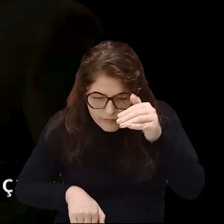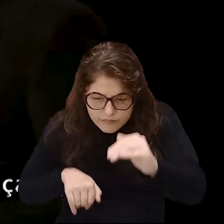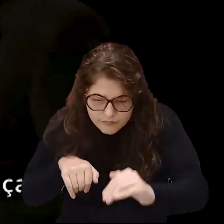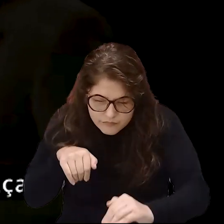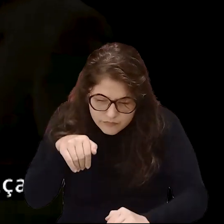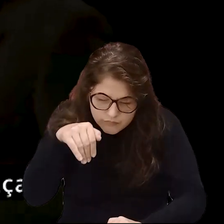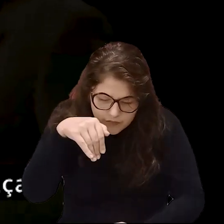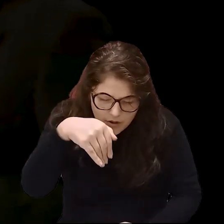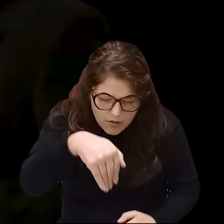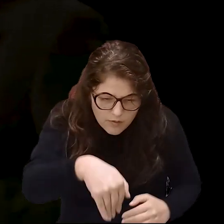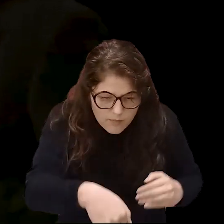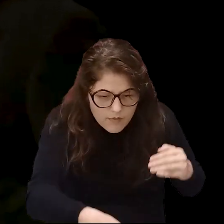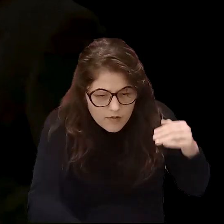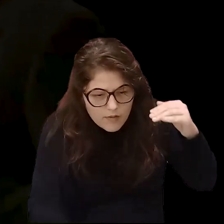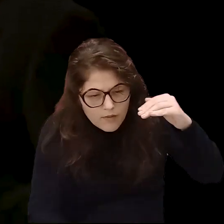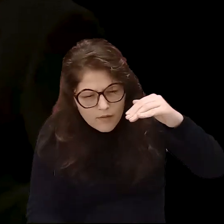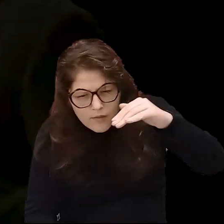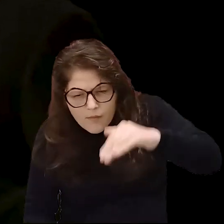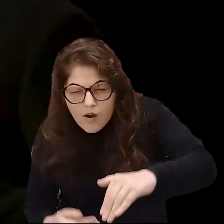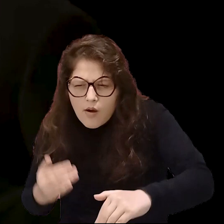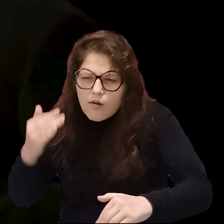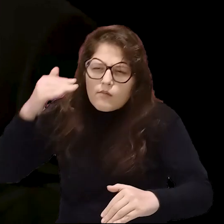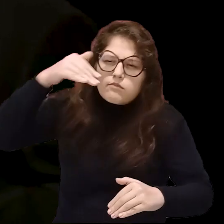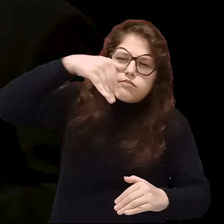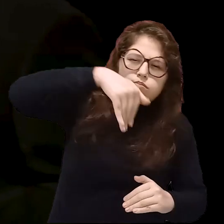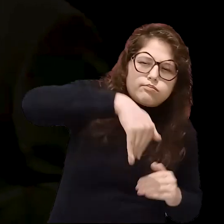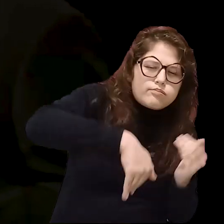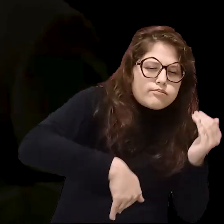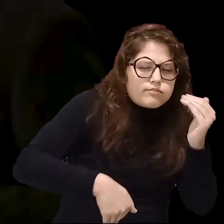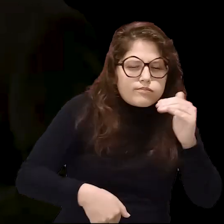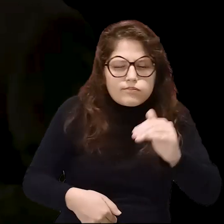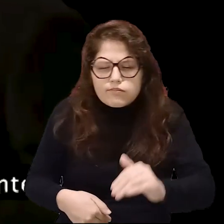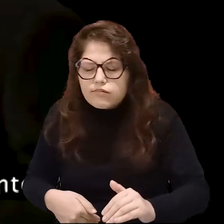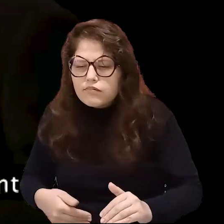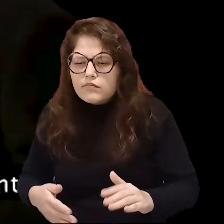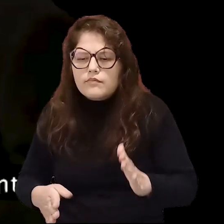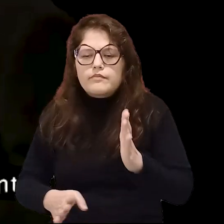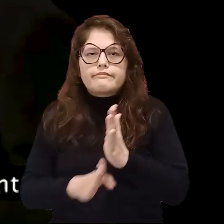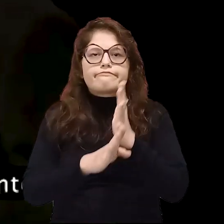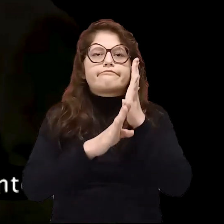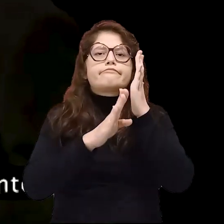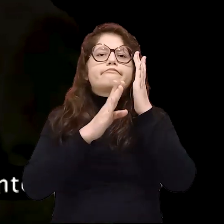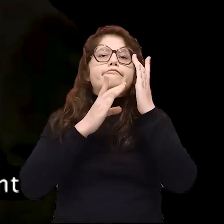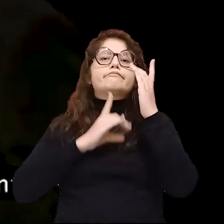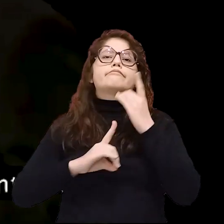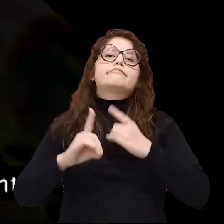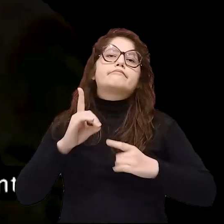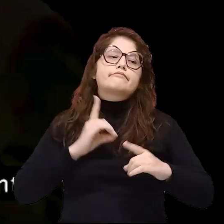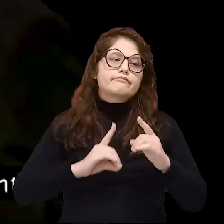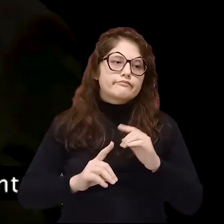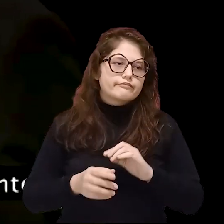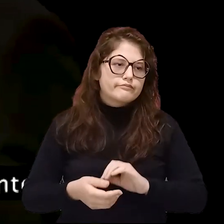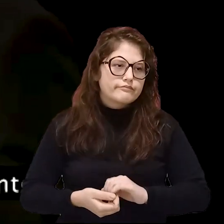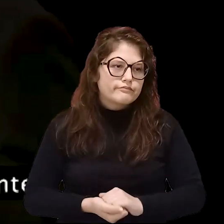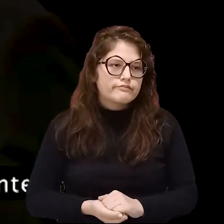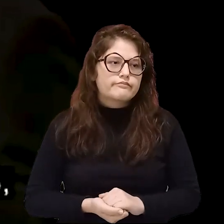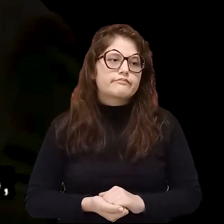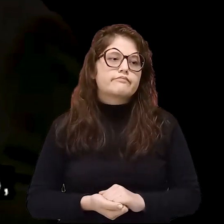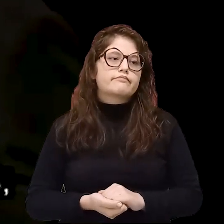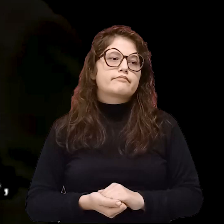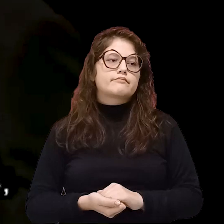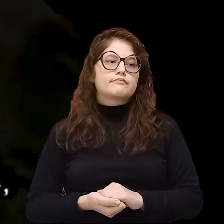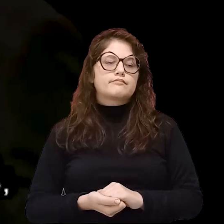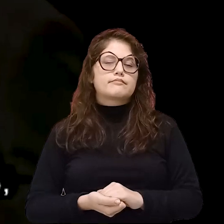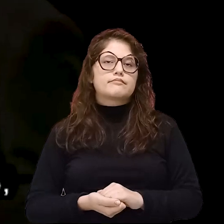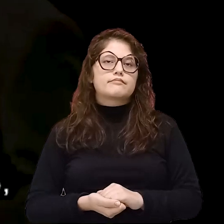some strange race wrecked, solitary here. Just then, a plank in reason broke,